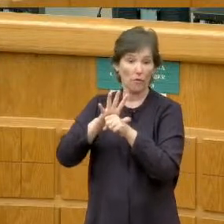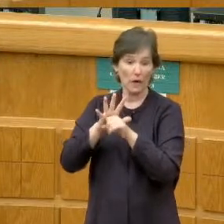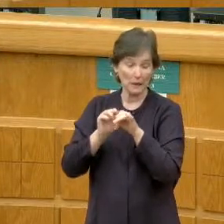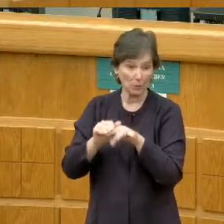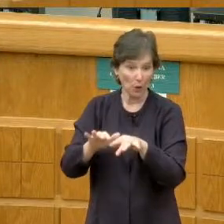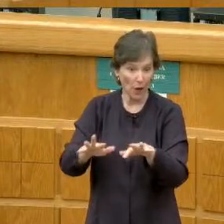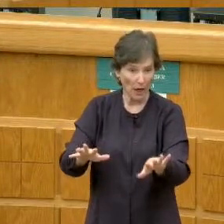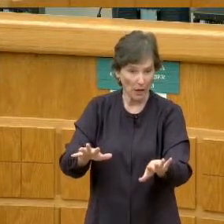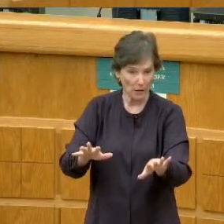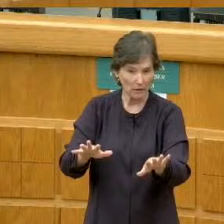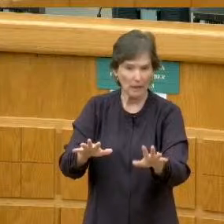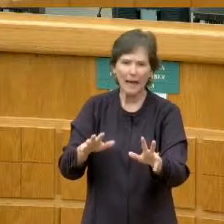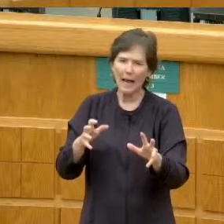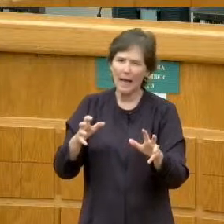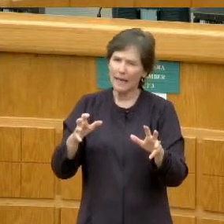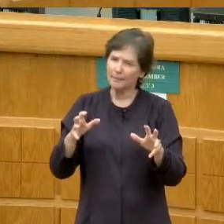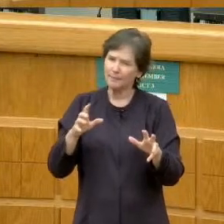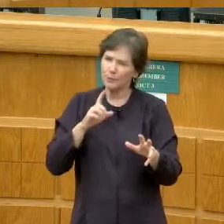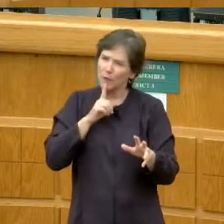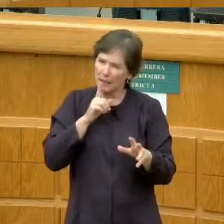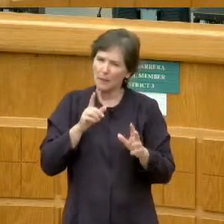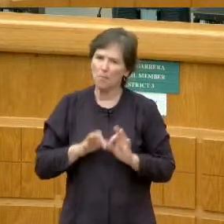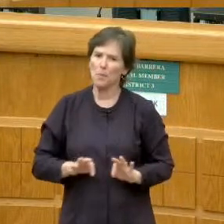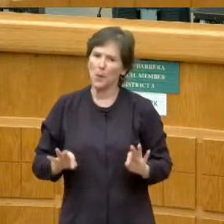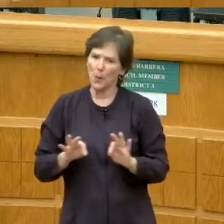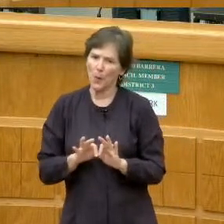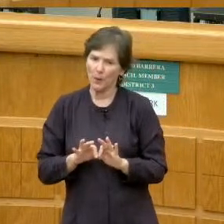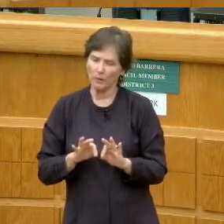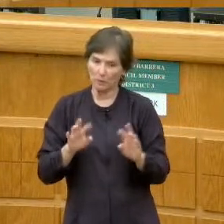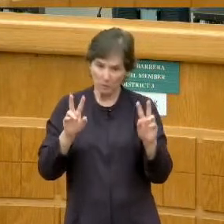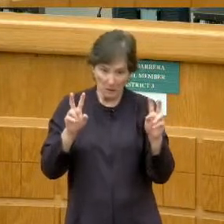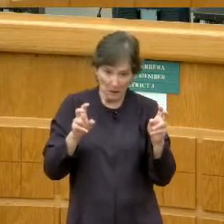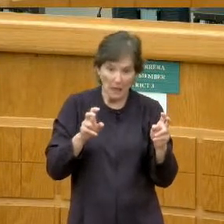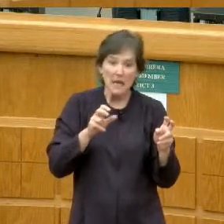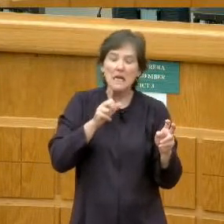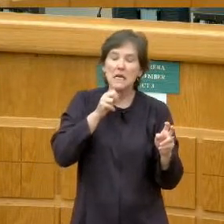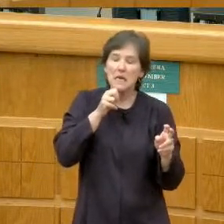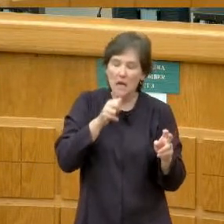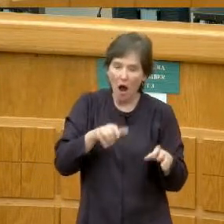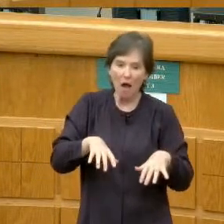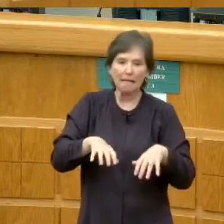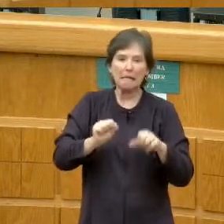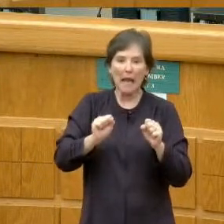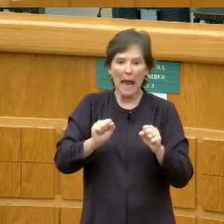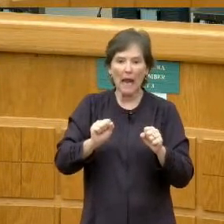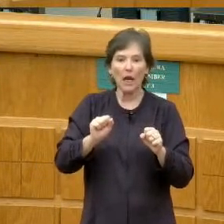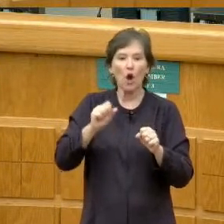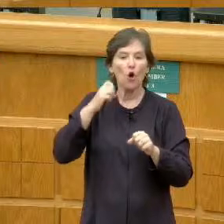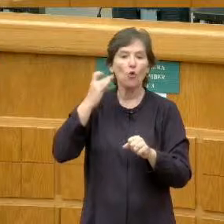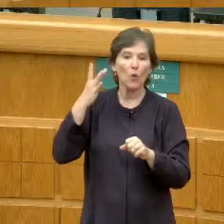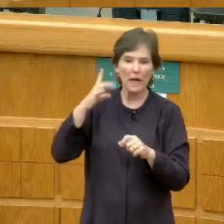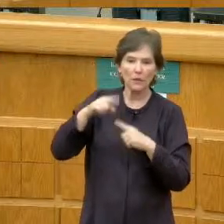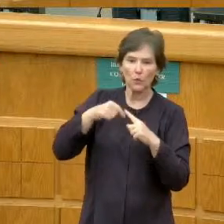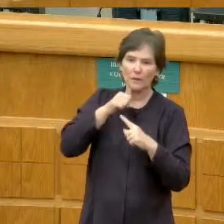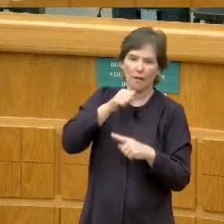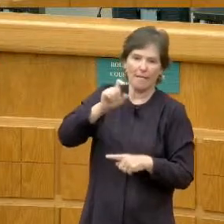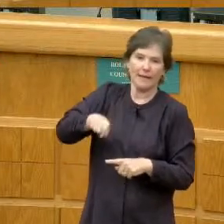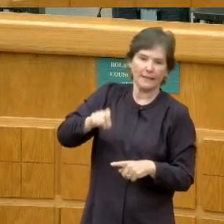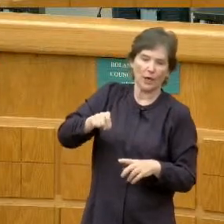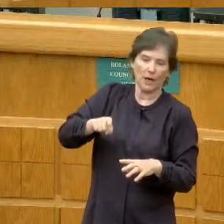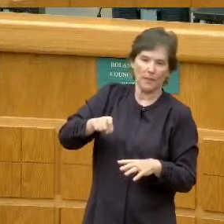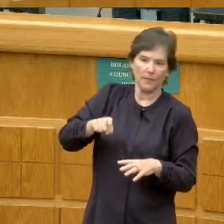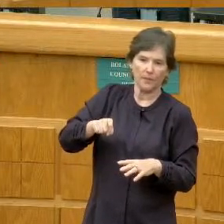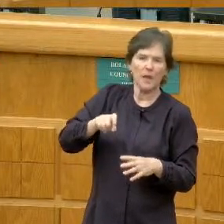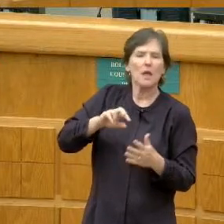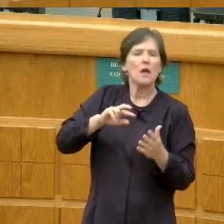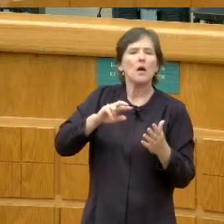not taking unnecessary risks. For example, wearing a mask isn't just for your protection, it's there